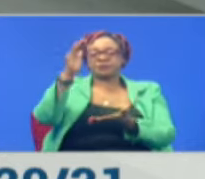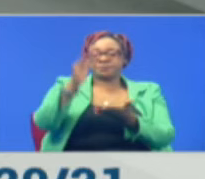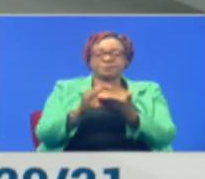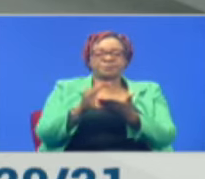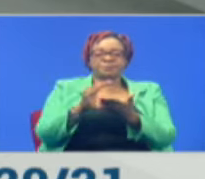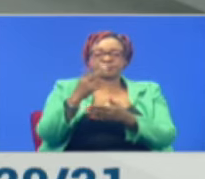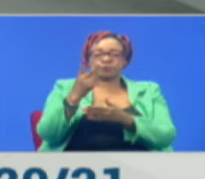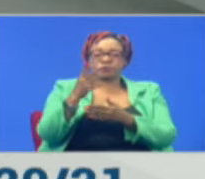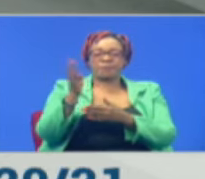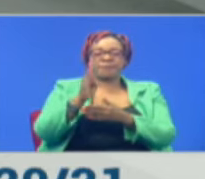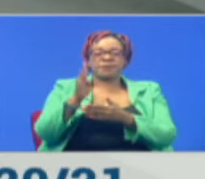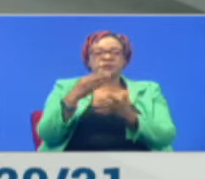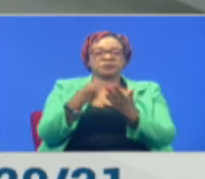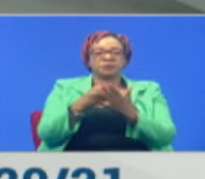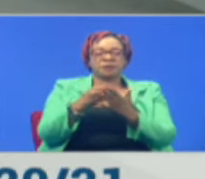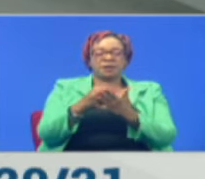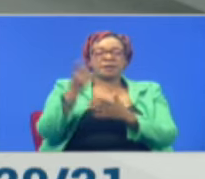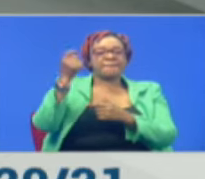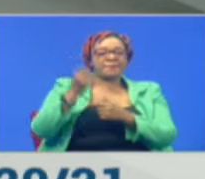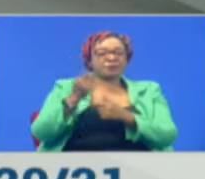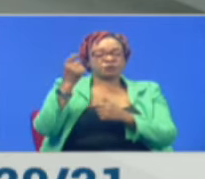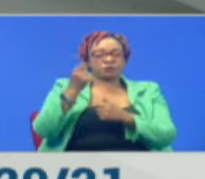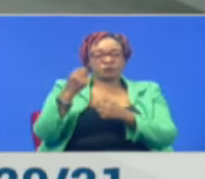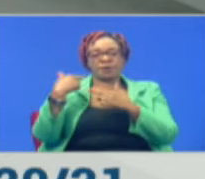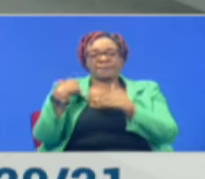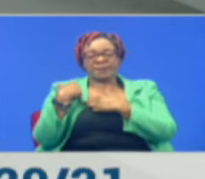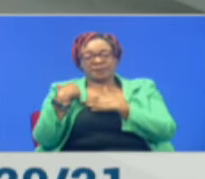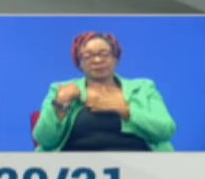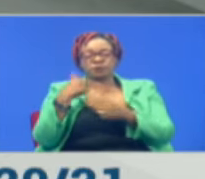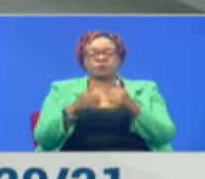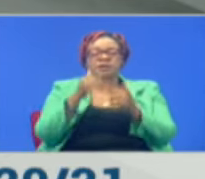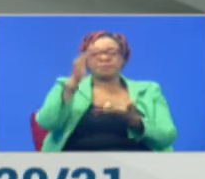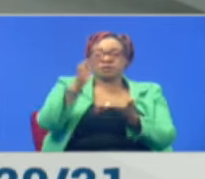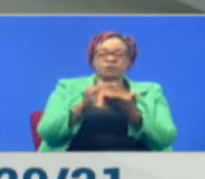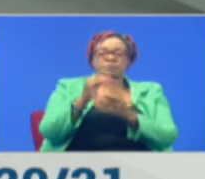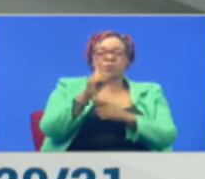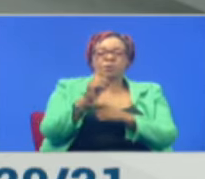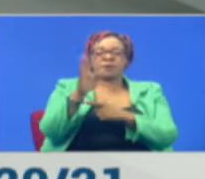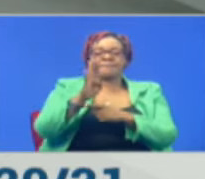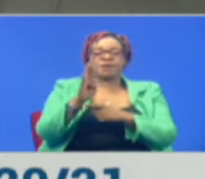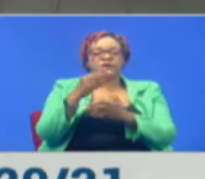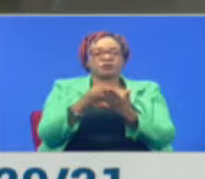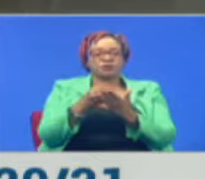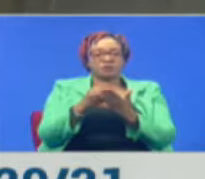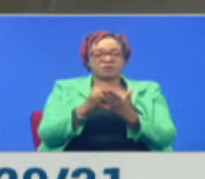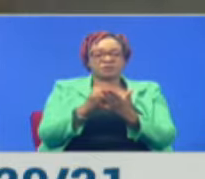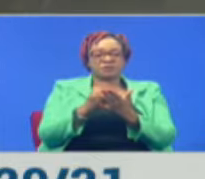shillings, and pension on dependents, which has been reduced by 1 billion shillings.